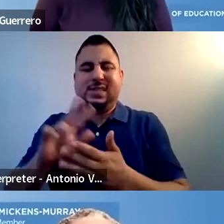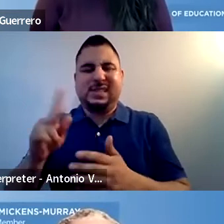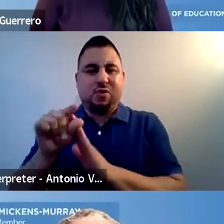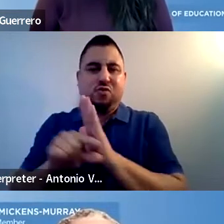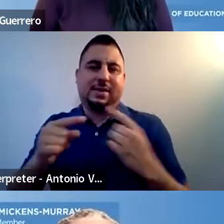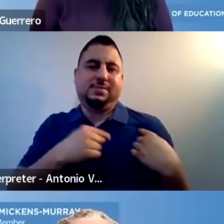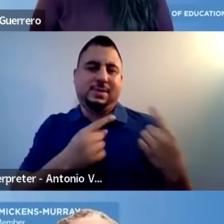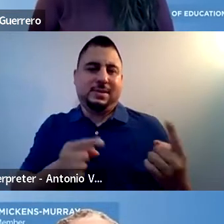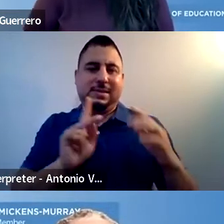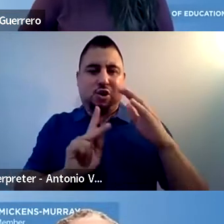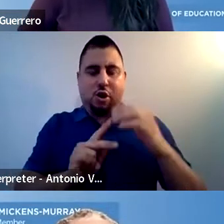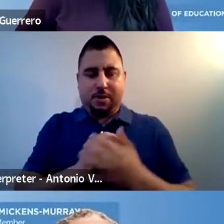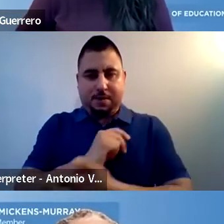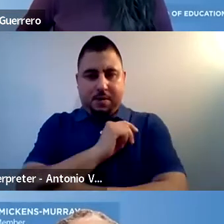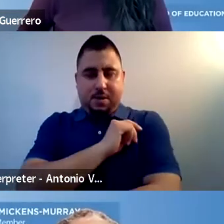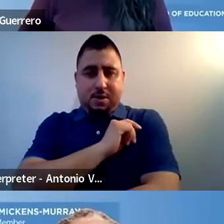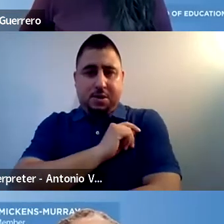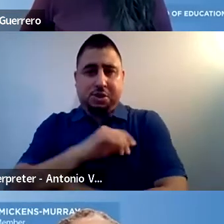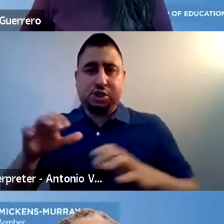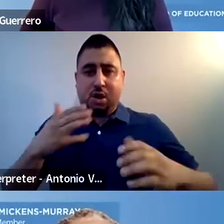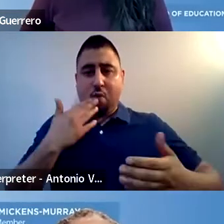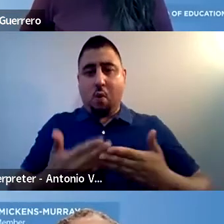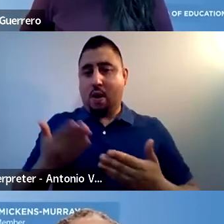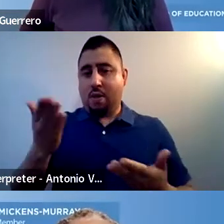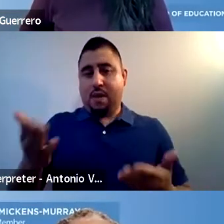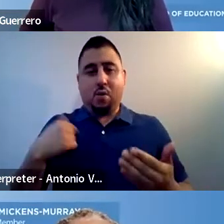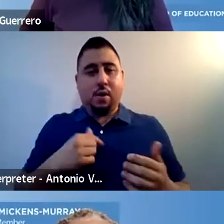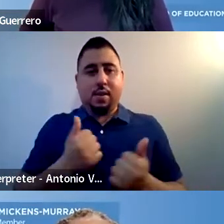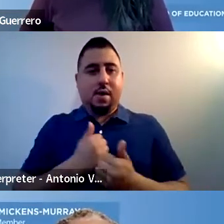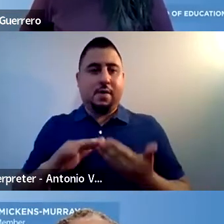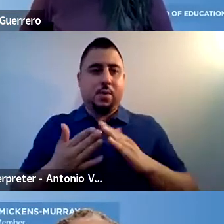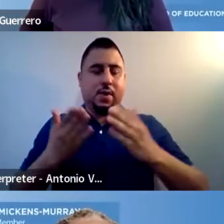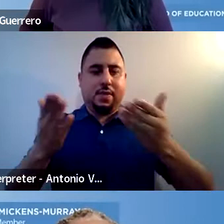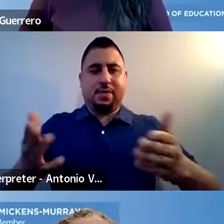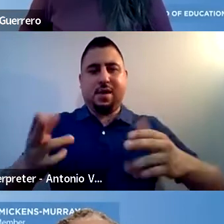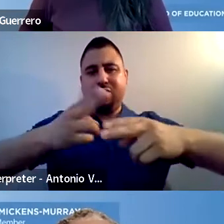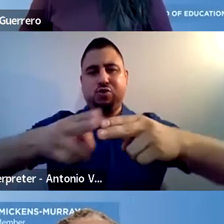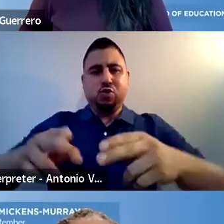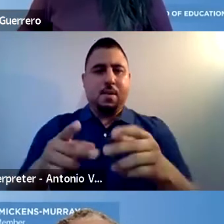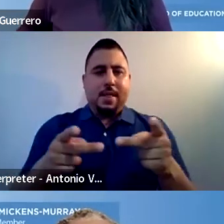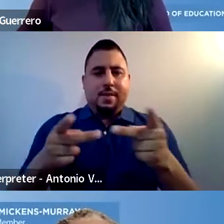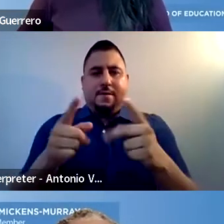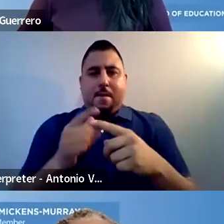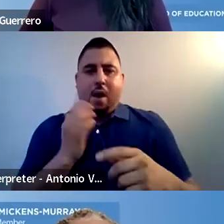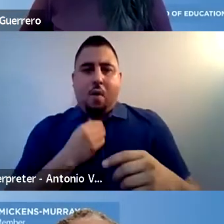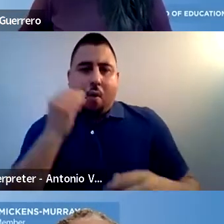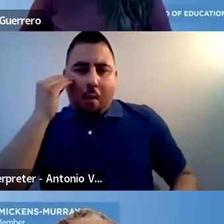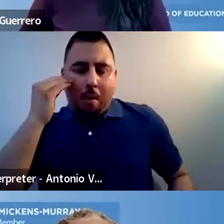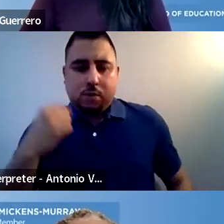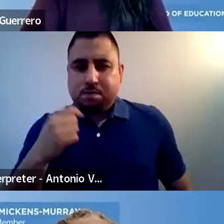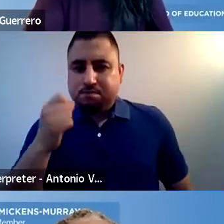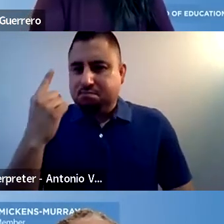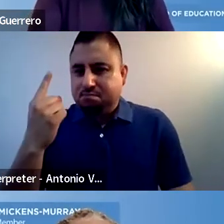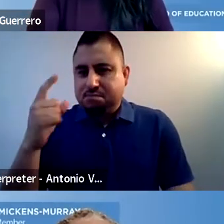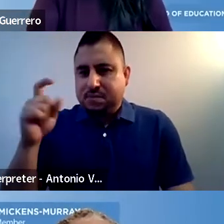kindergarten. She's done very well there. We love the community there. It's a short distance from our home, so I do not